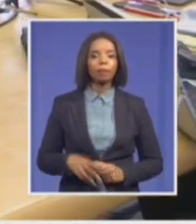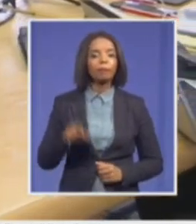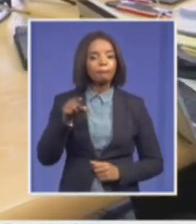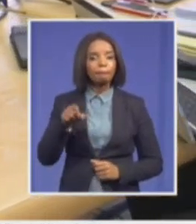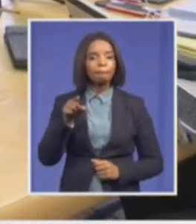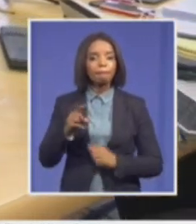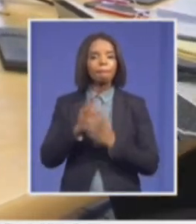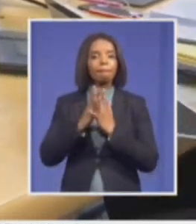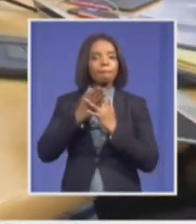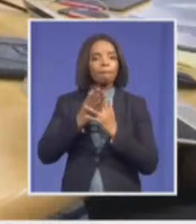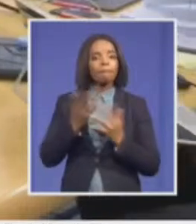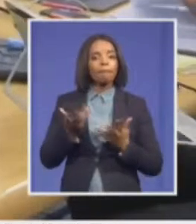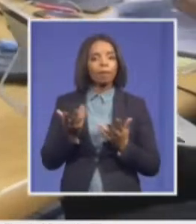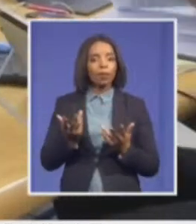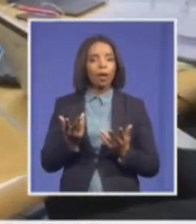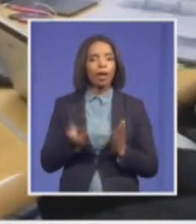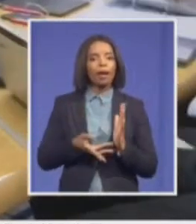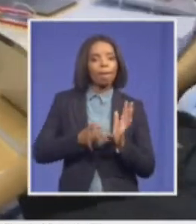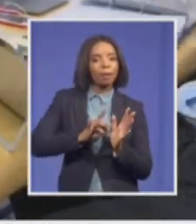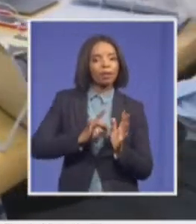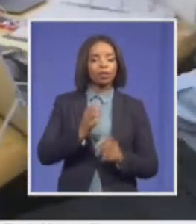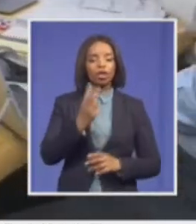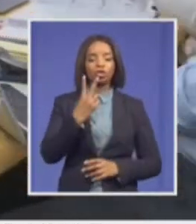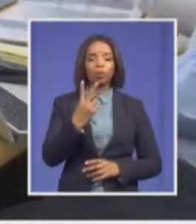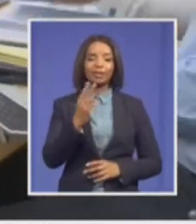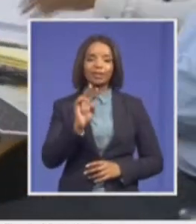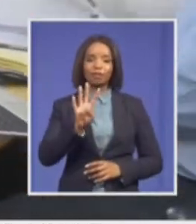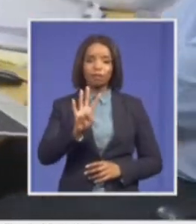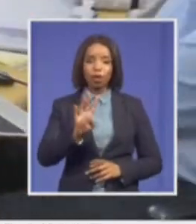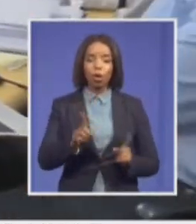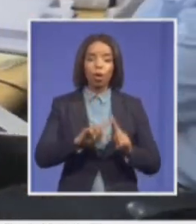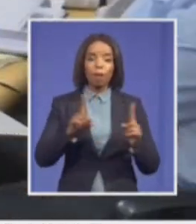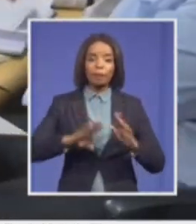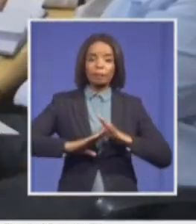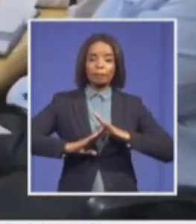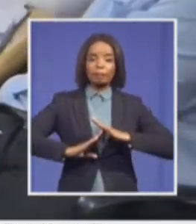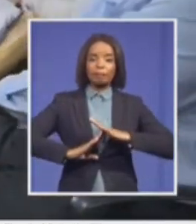most grammatically correct one is on 22.